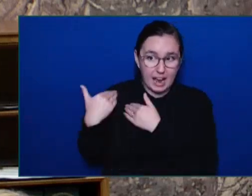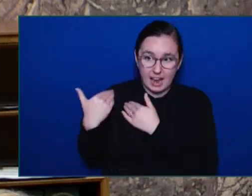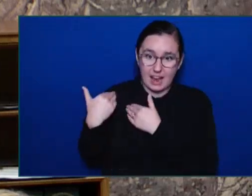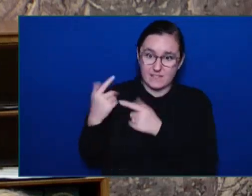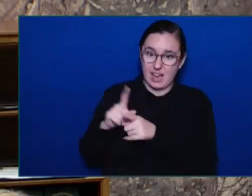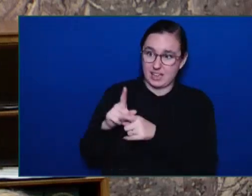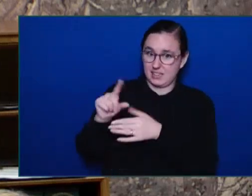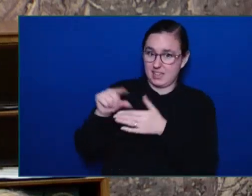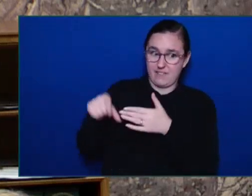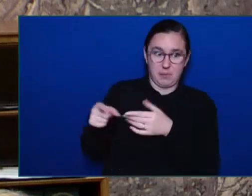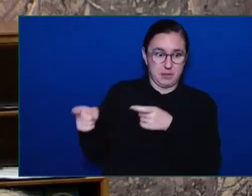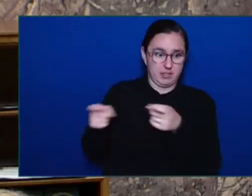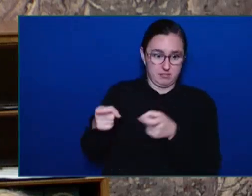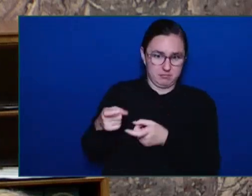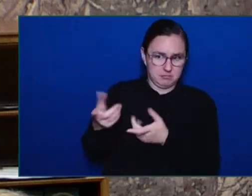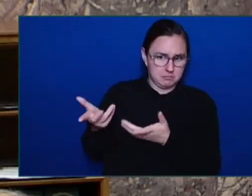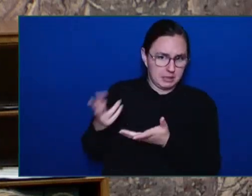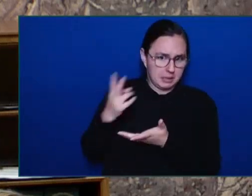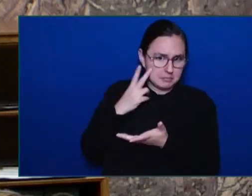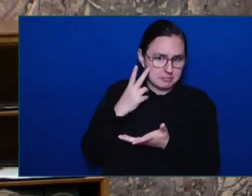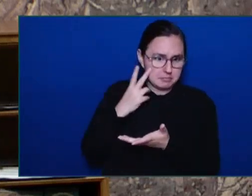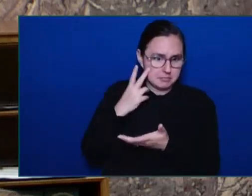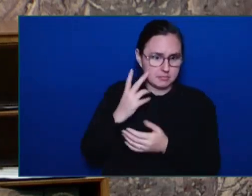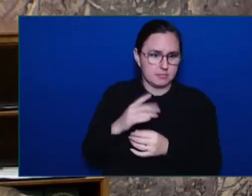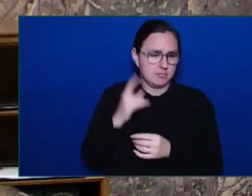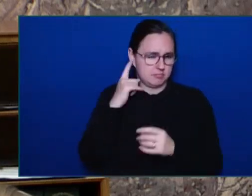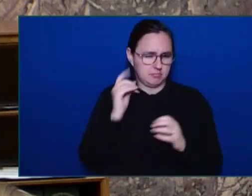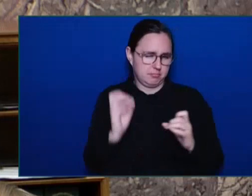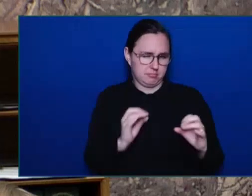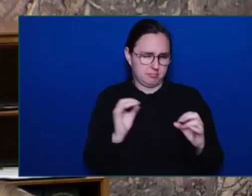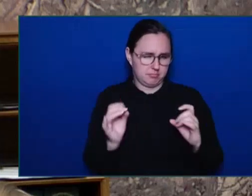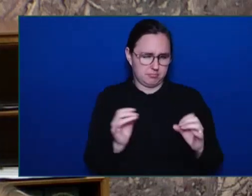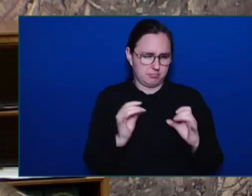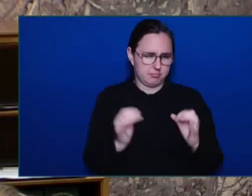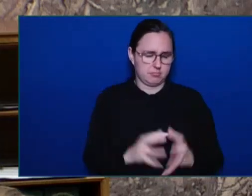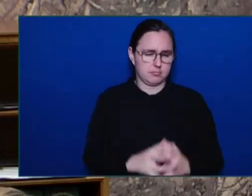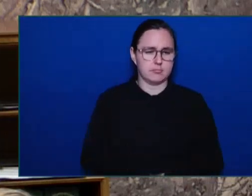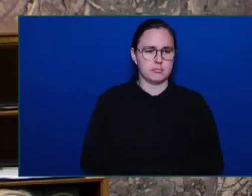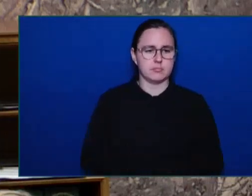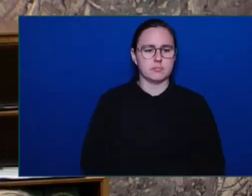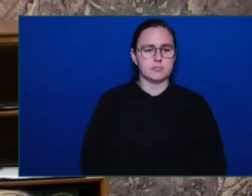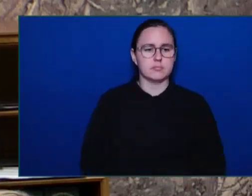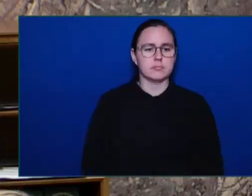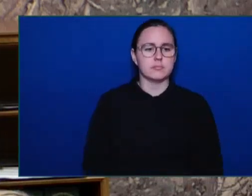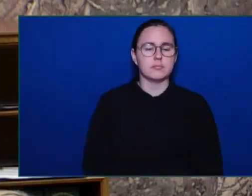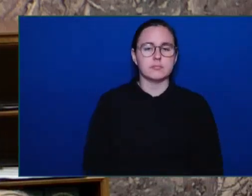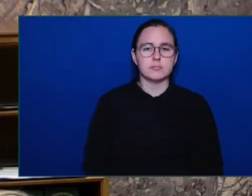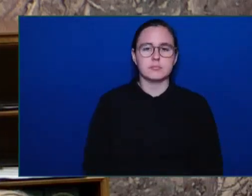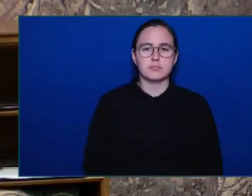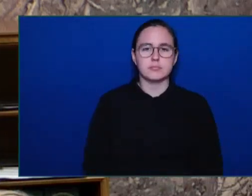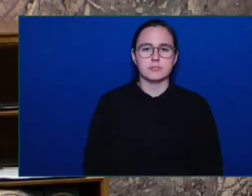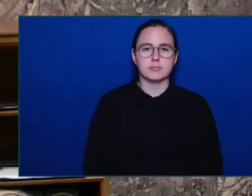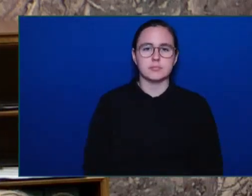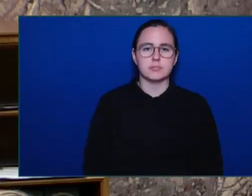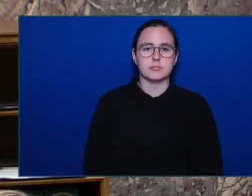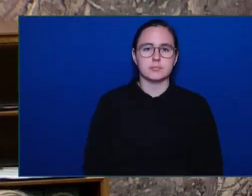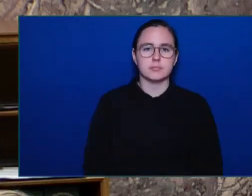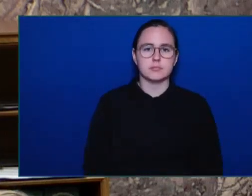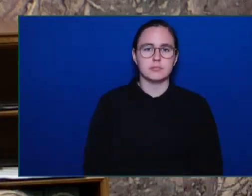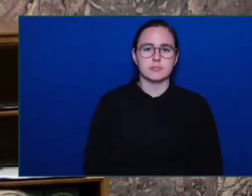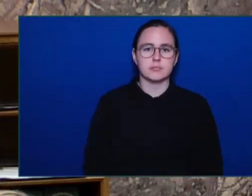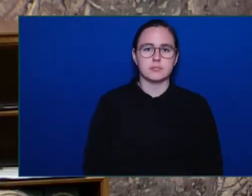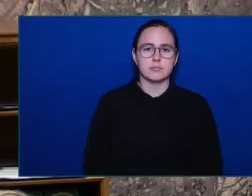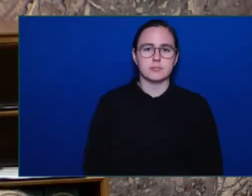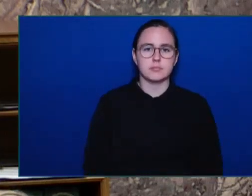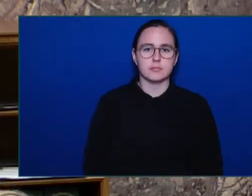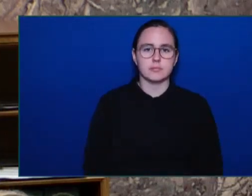Members. Yeah, member will ask through the chair the question. Thank you, Mr. Speaker. They've had 6 years,